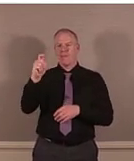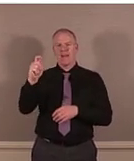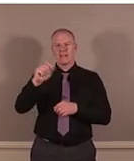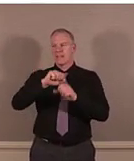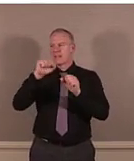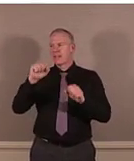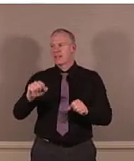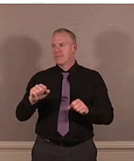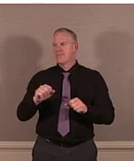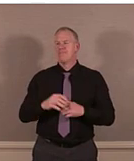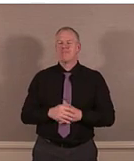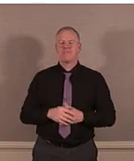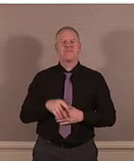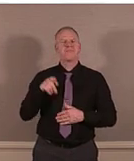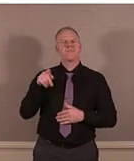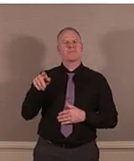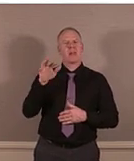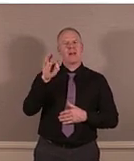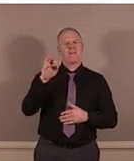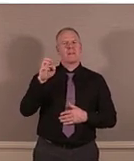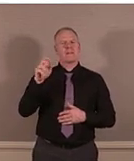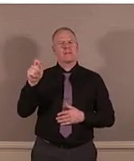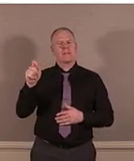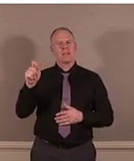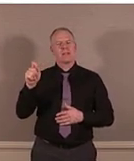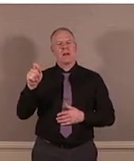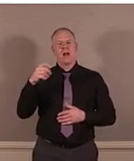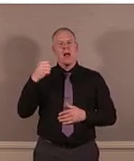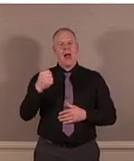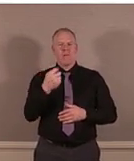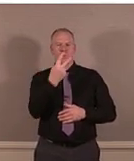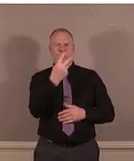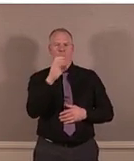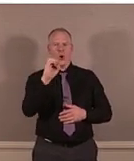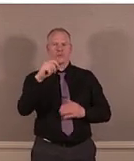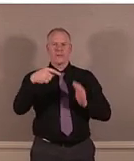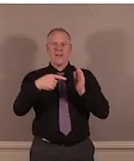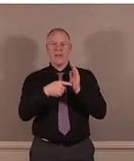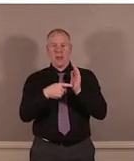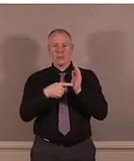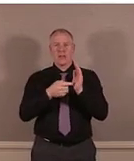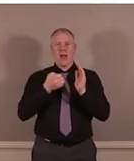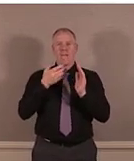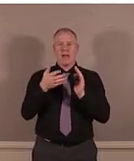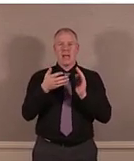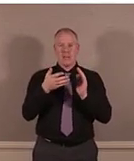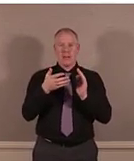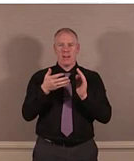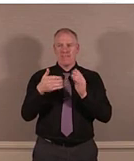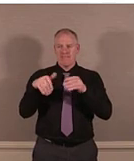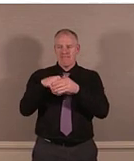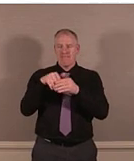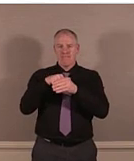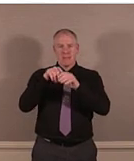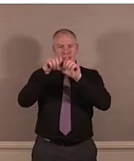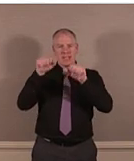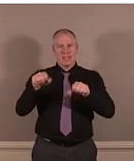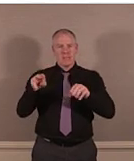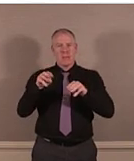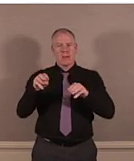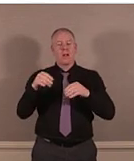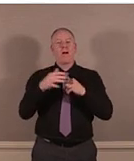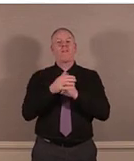I suppose really there's over 200,000 places available across the system. So there's a